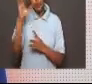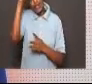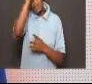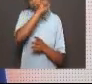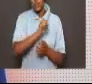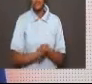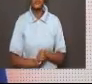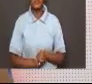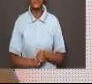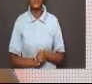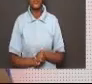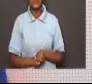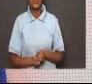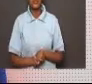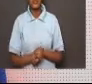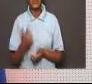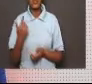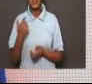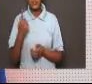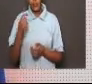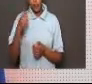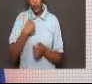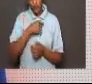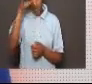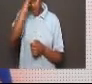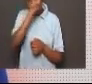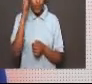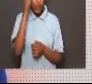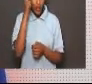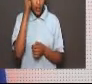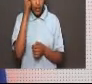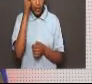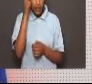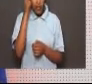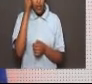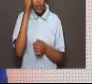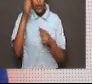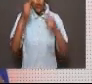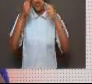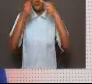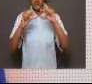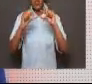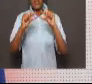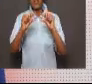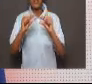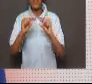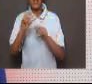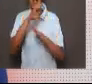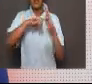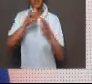estimation. We estimate by thinking of quantized electron